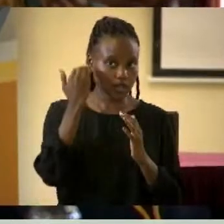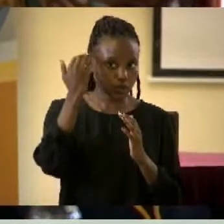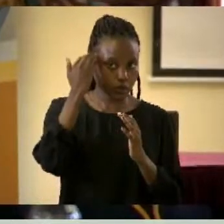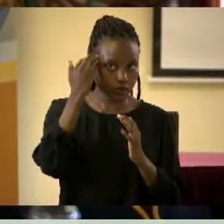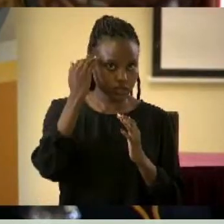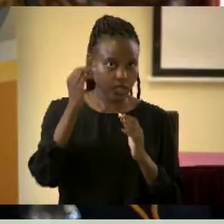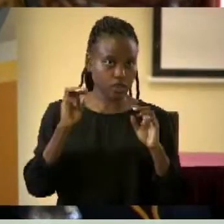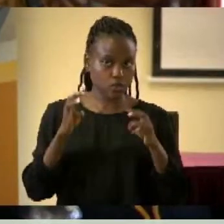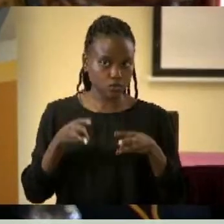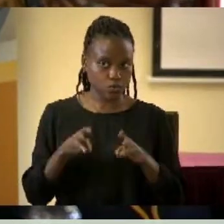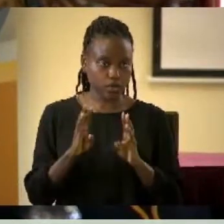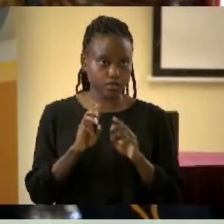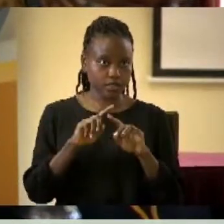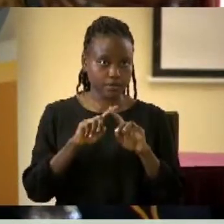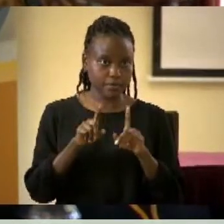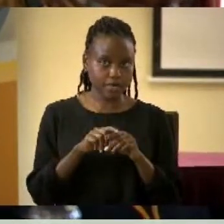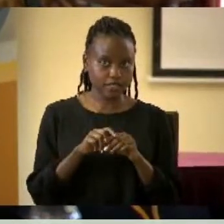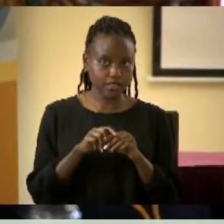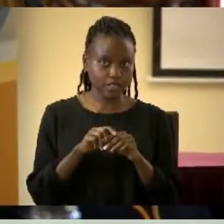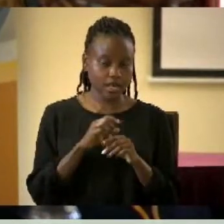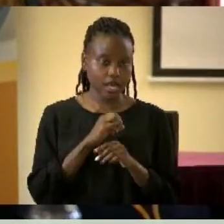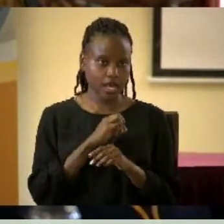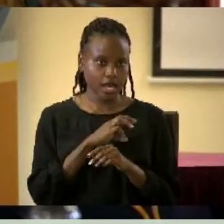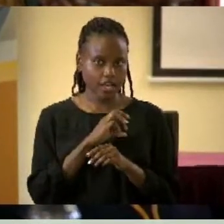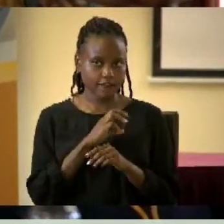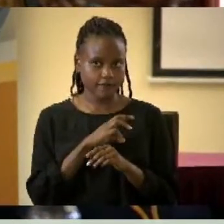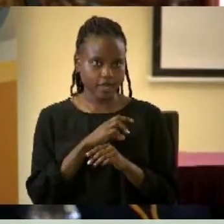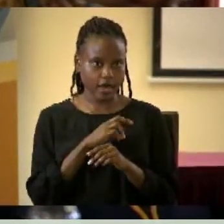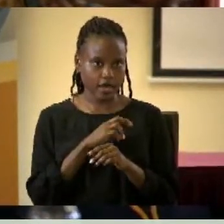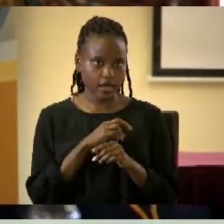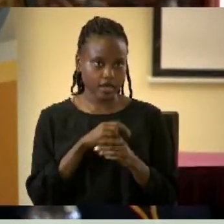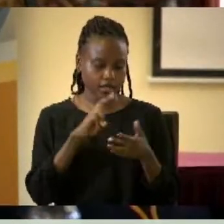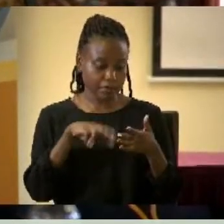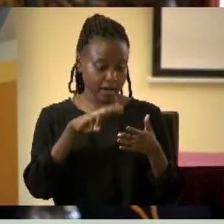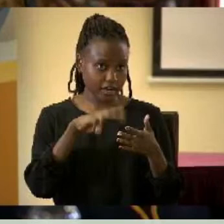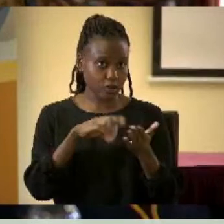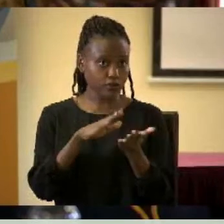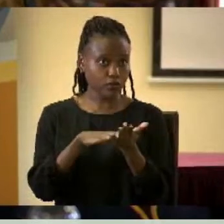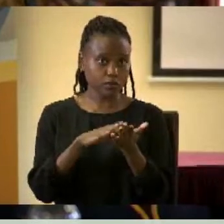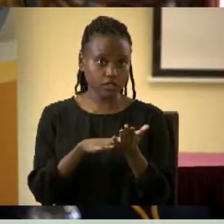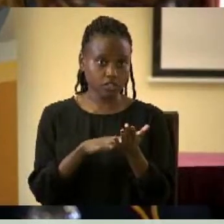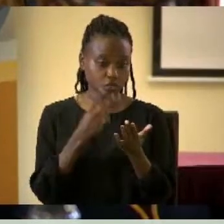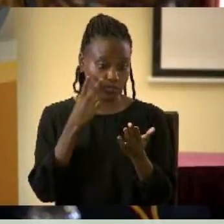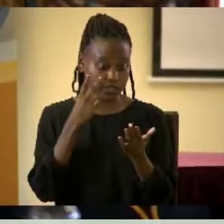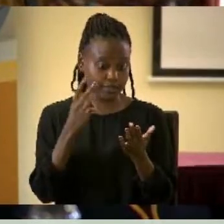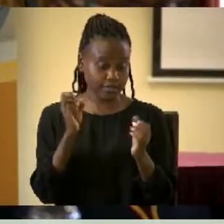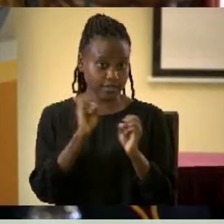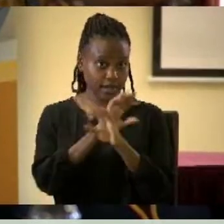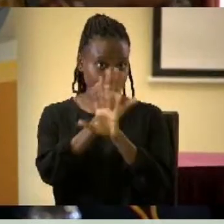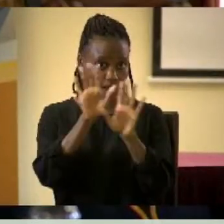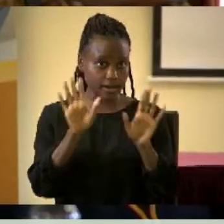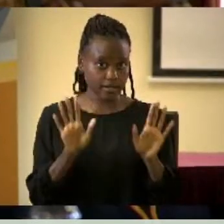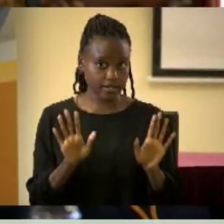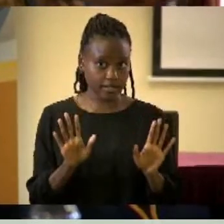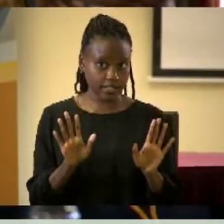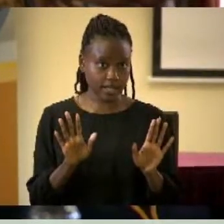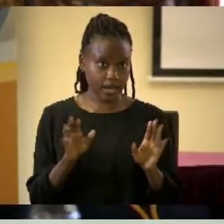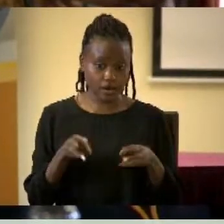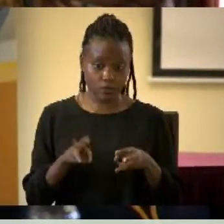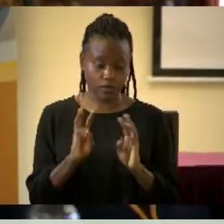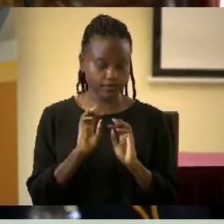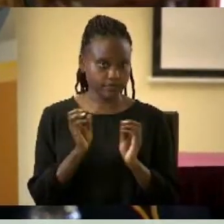I'm afraid, in my reading of those recommendations, I don't see a clear roadmap on